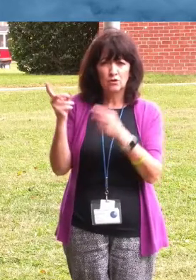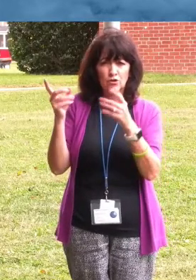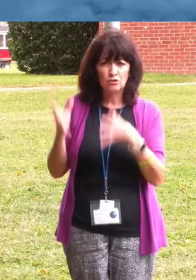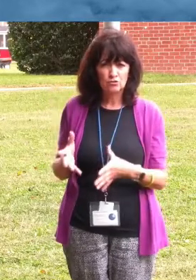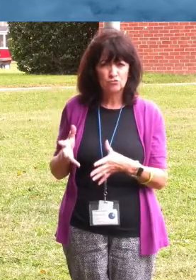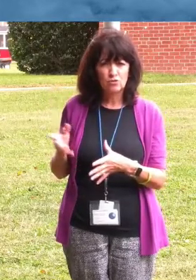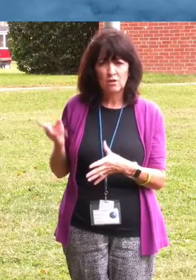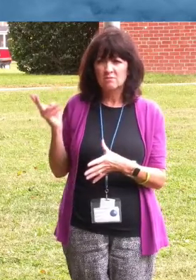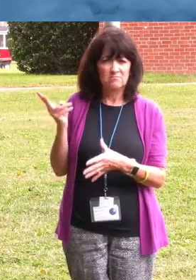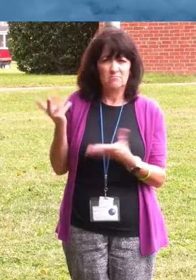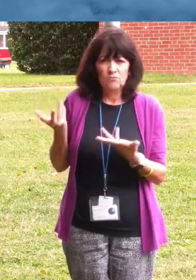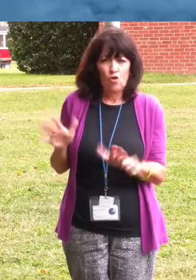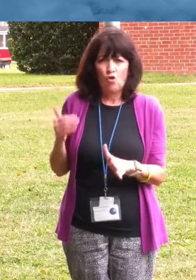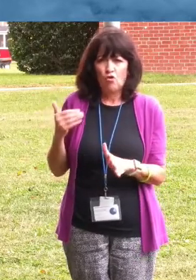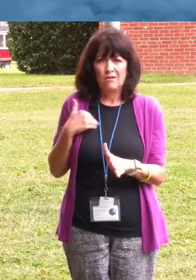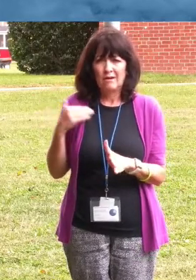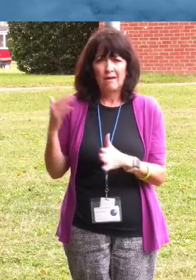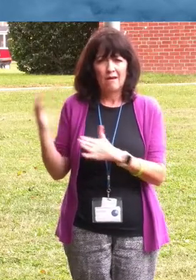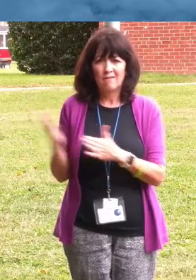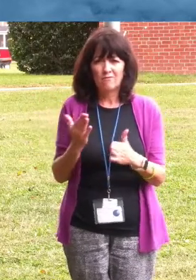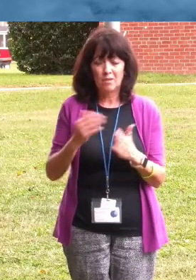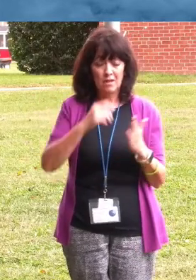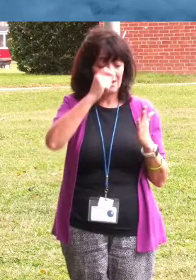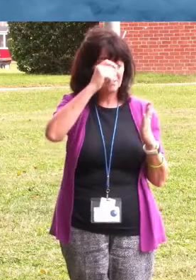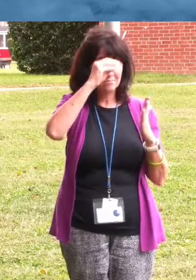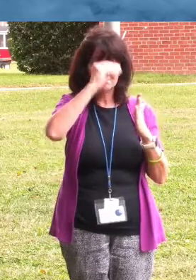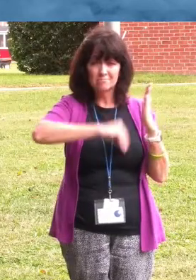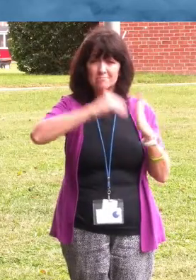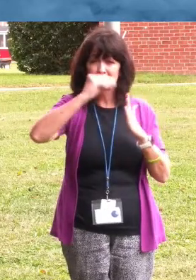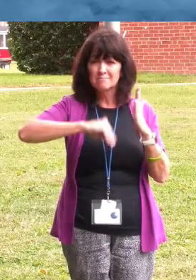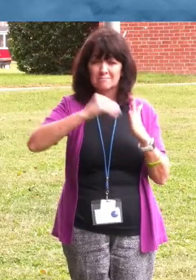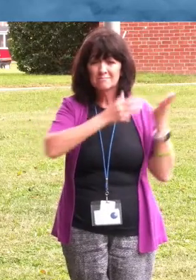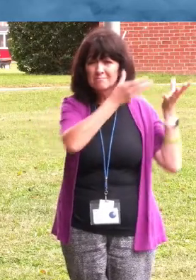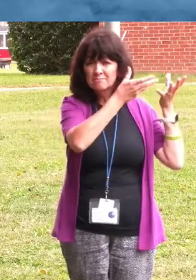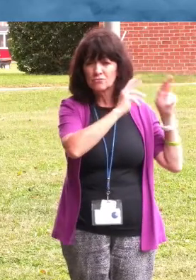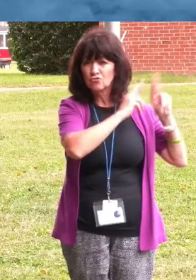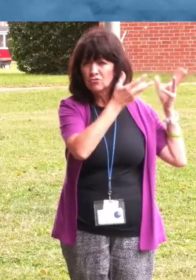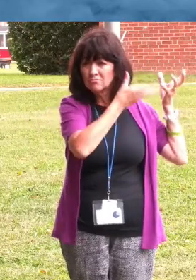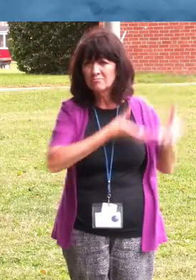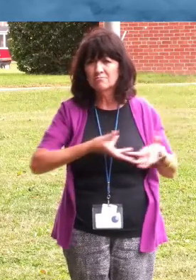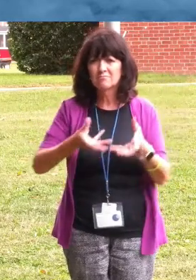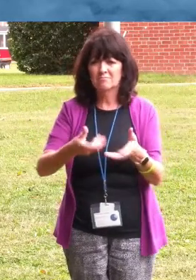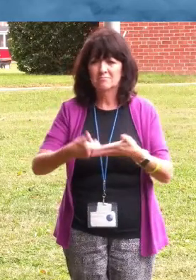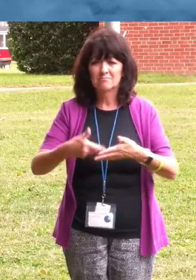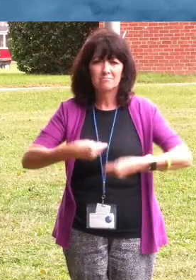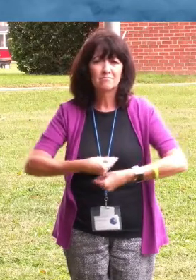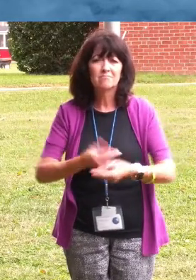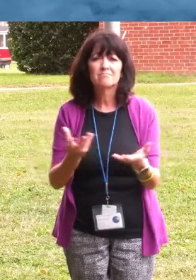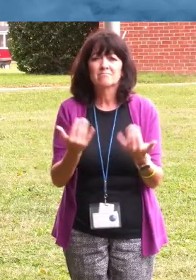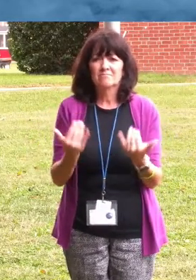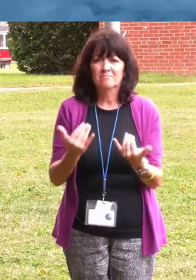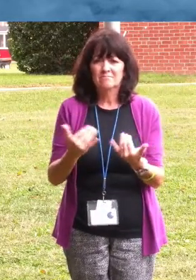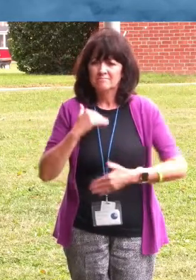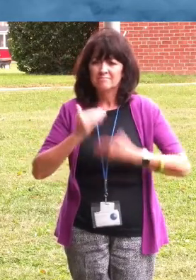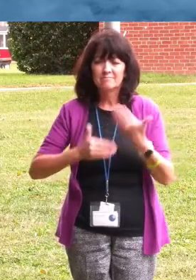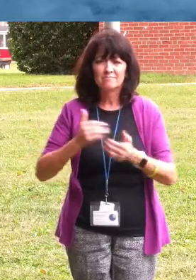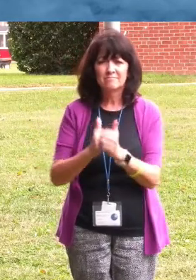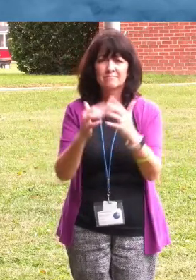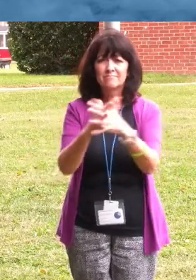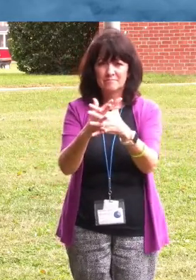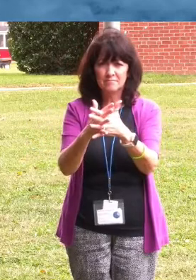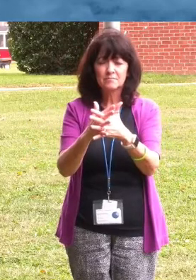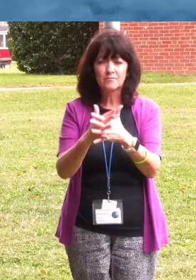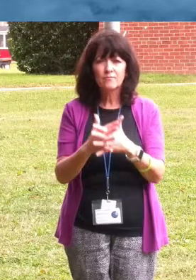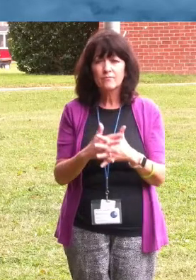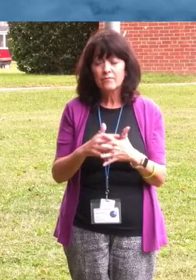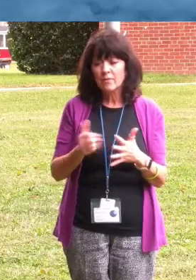to go on the shelf. We were able to take that and make the decision to make this incredible investment. All the other things that